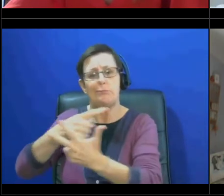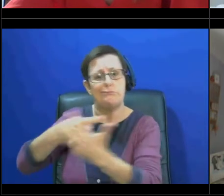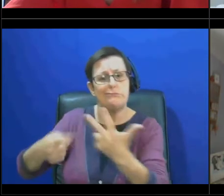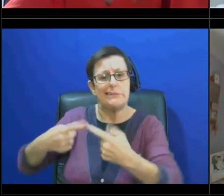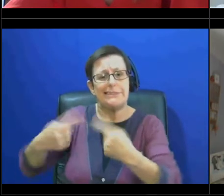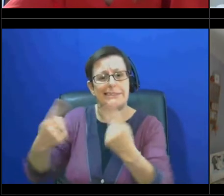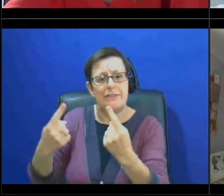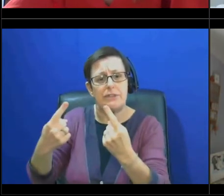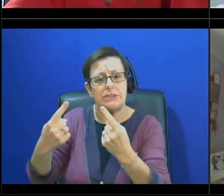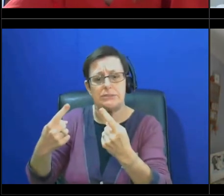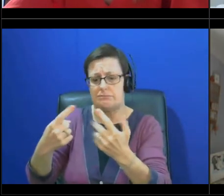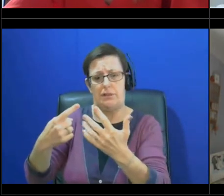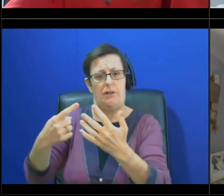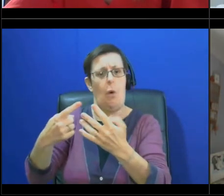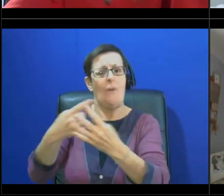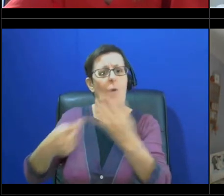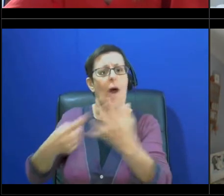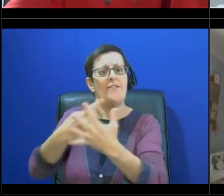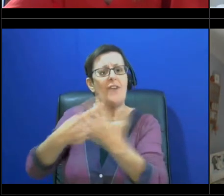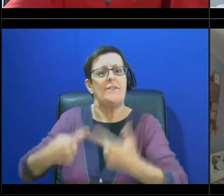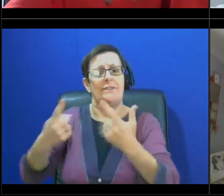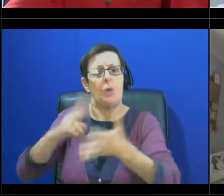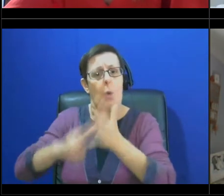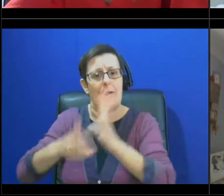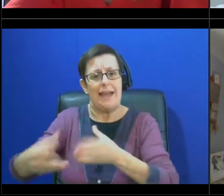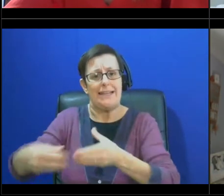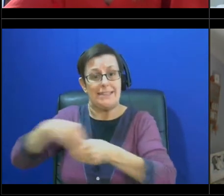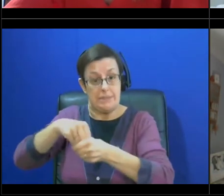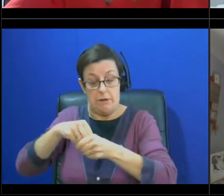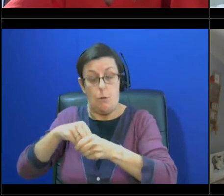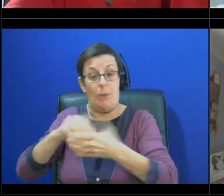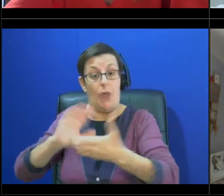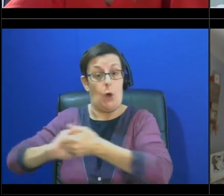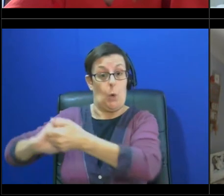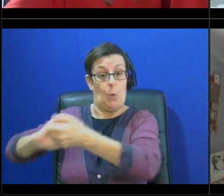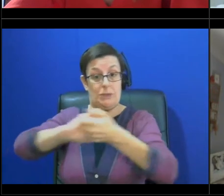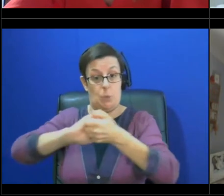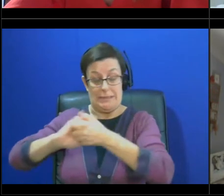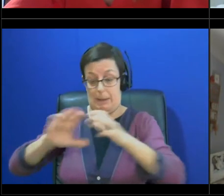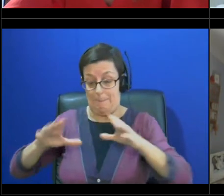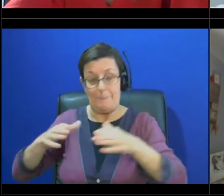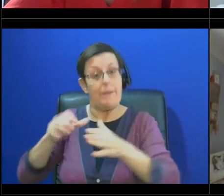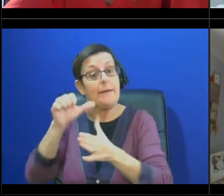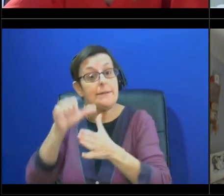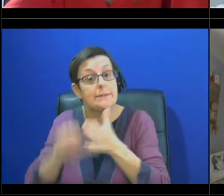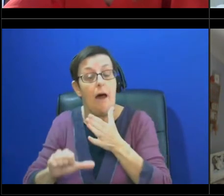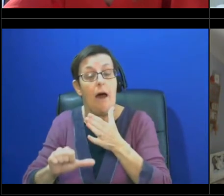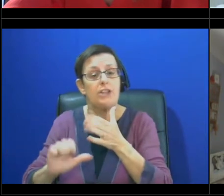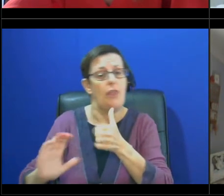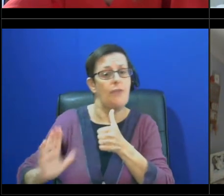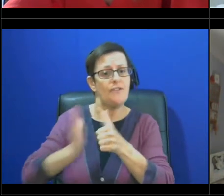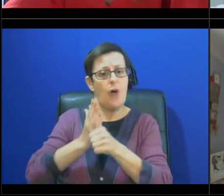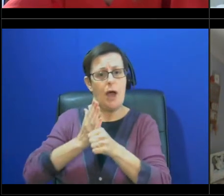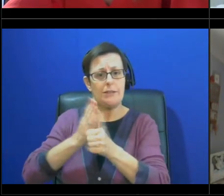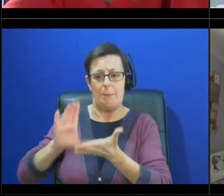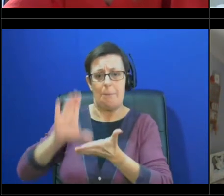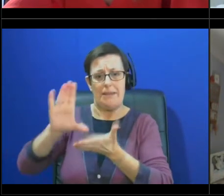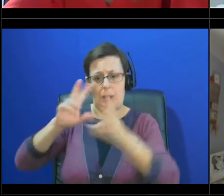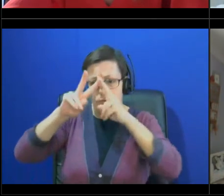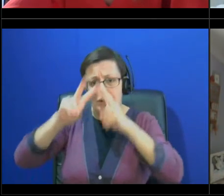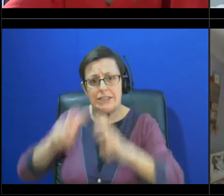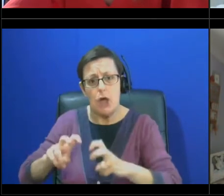Open Up Music, and Take It Away. And we started with the first bit of major research to build a